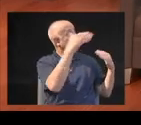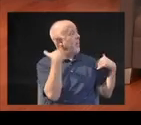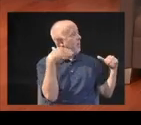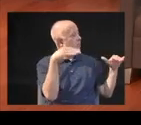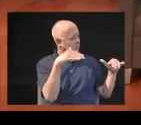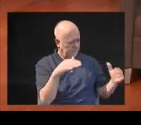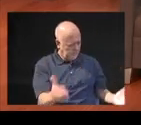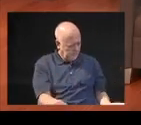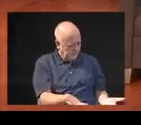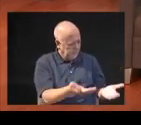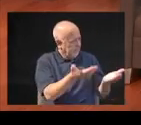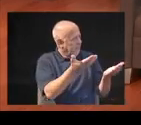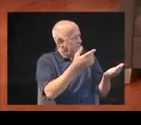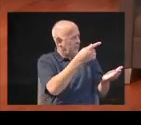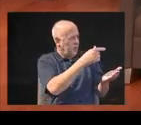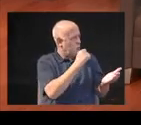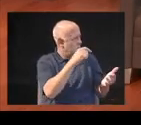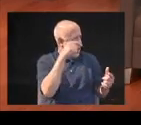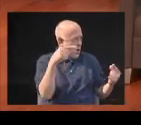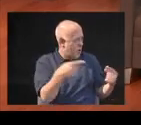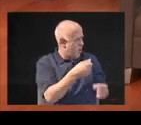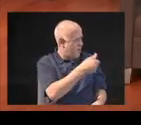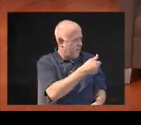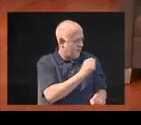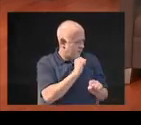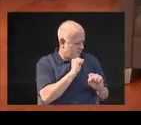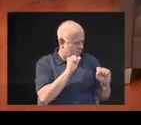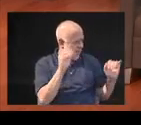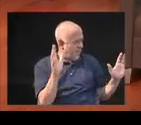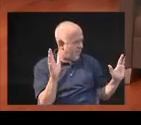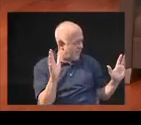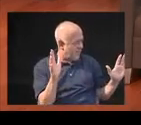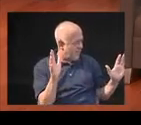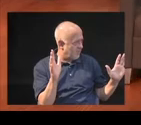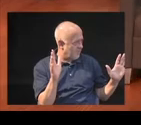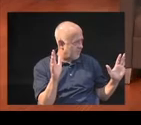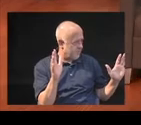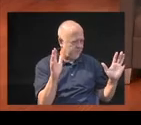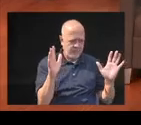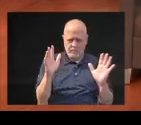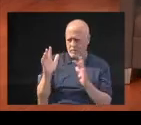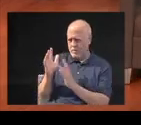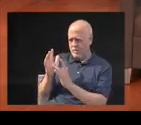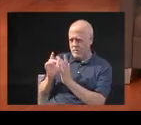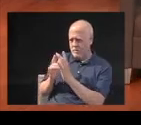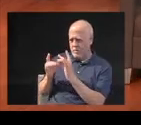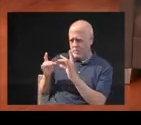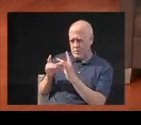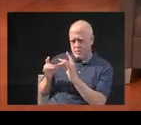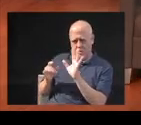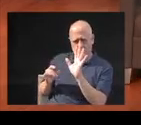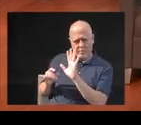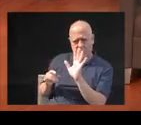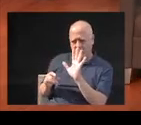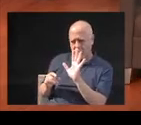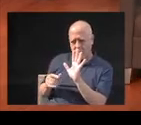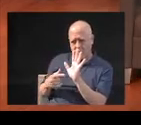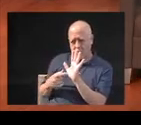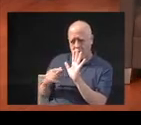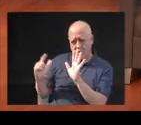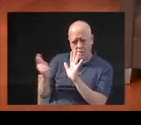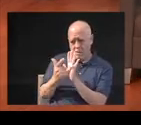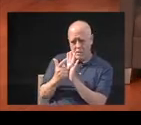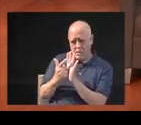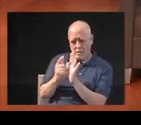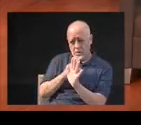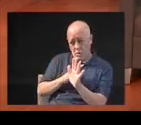you up in their hands so that you will not strike your foot against a stone." And Jesus answered, "It is said, do not put